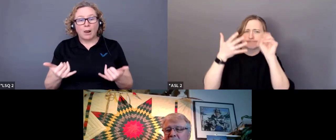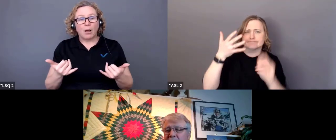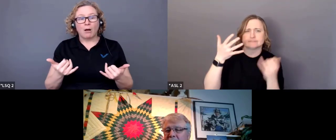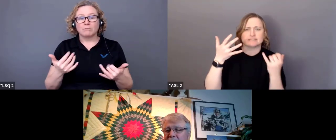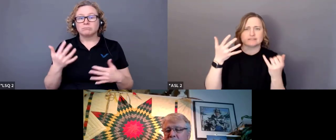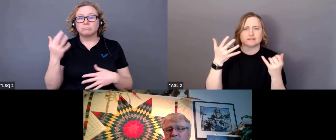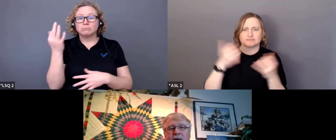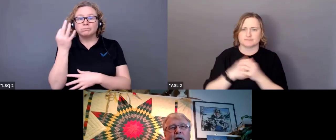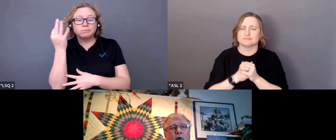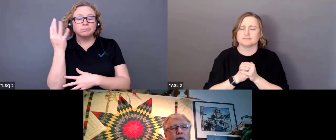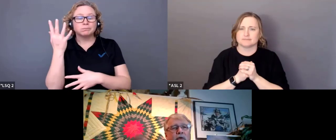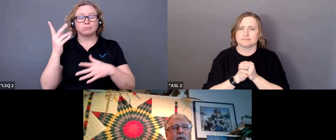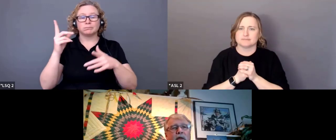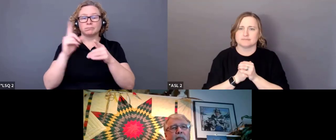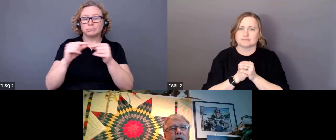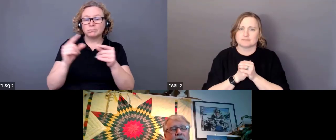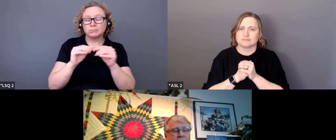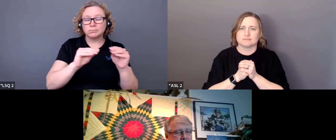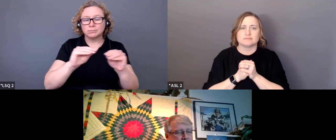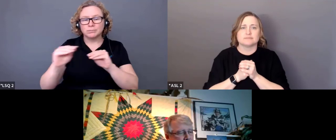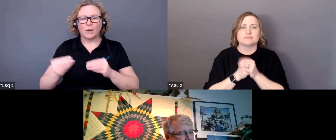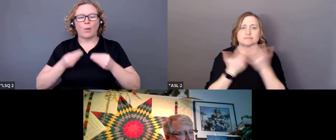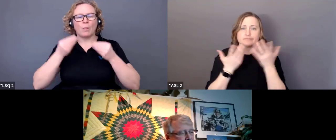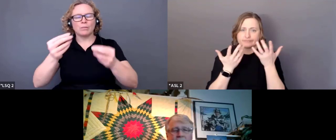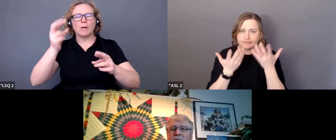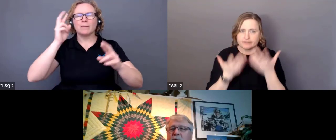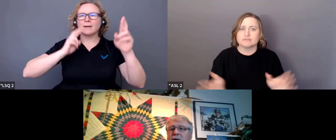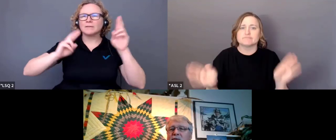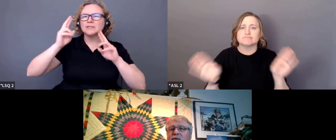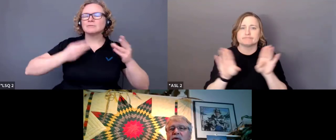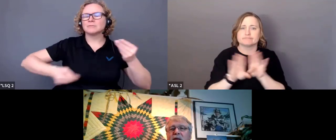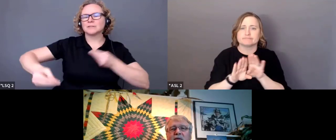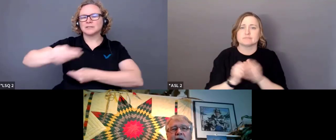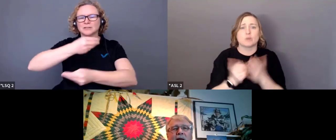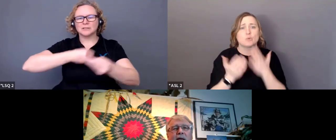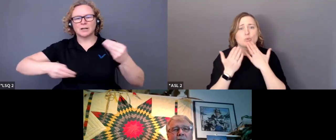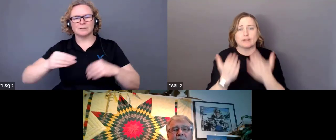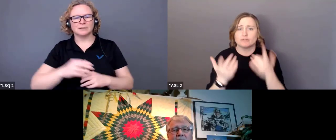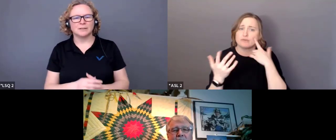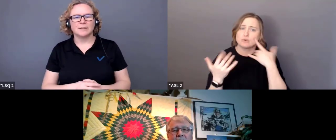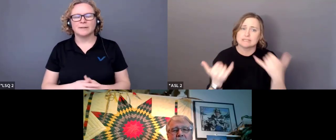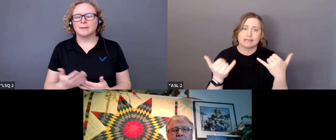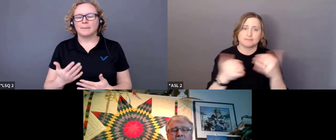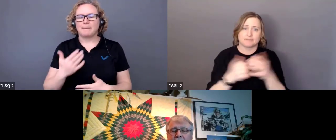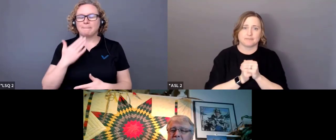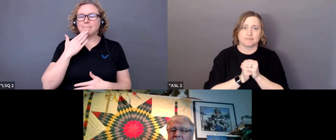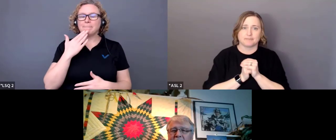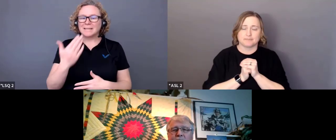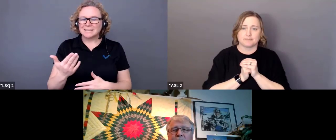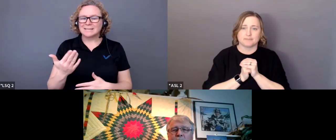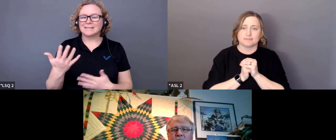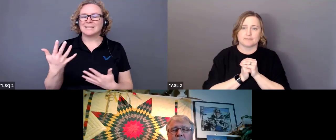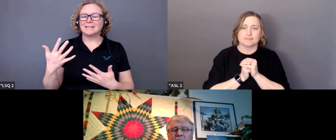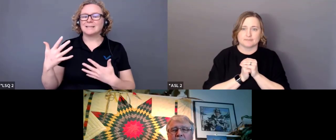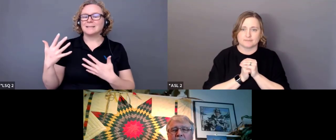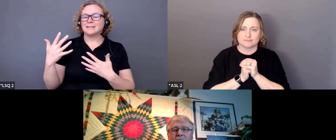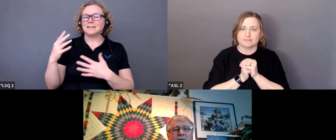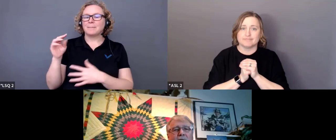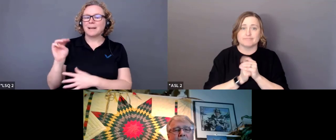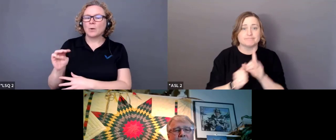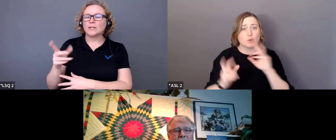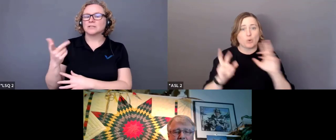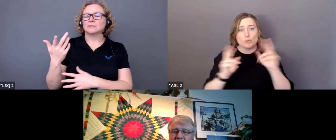today. So we close with Miigwech, Nyawa, Creator. We're grateful for this day, and I